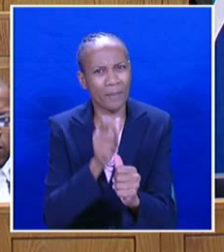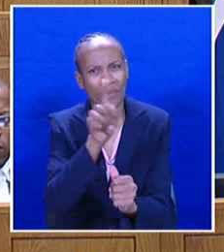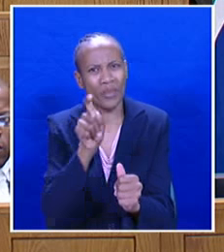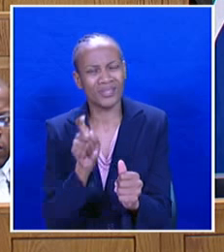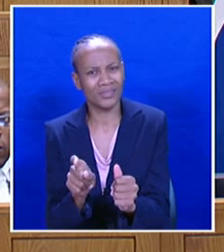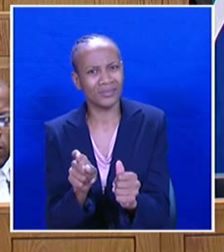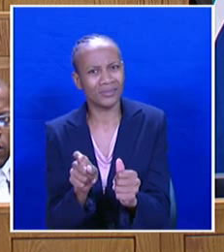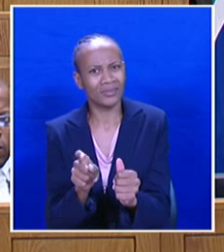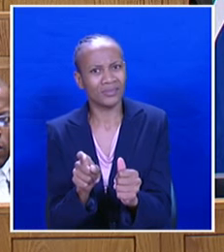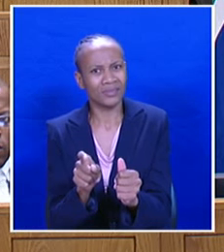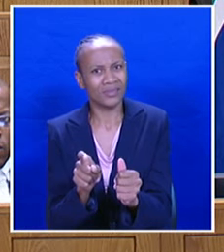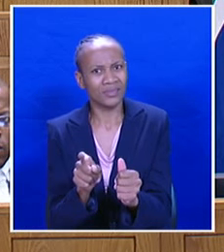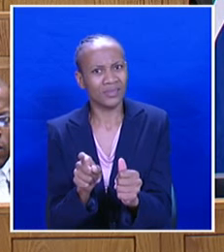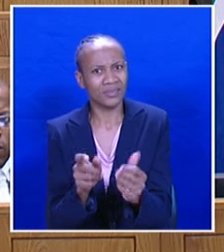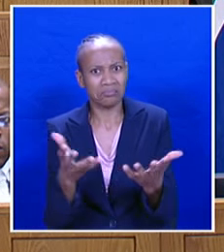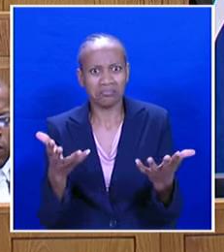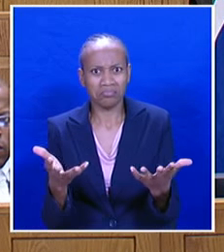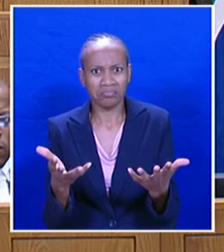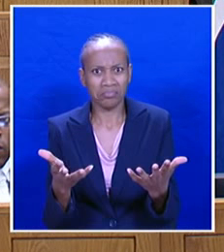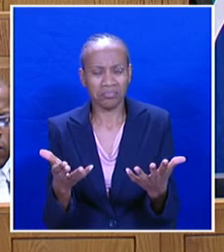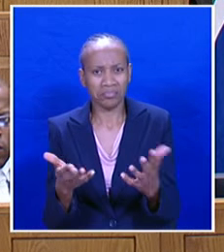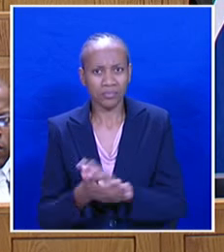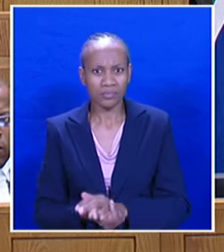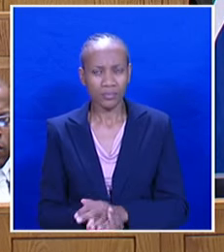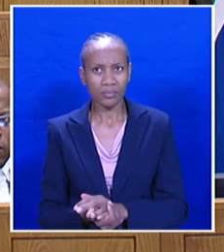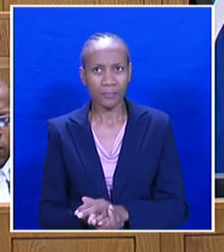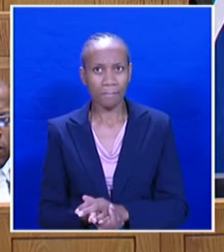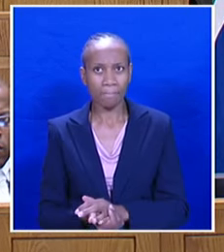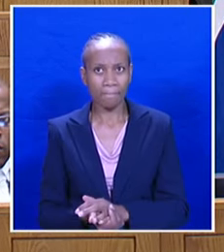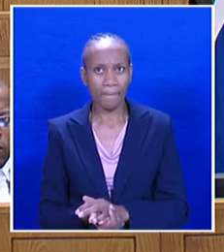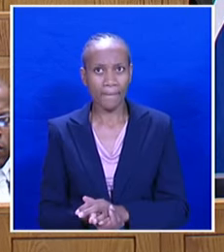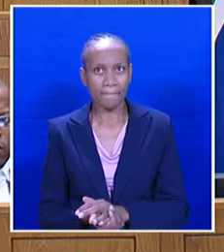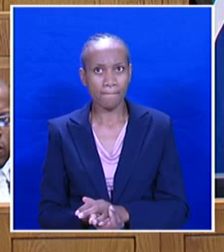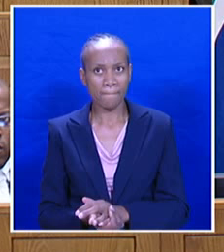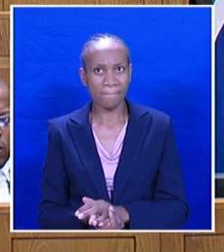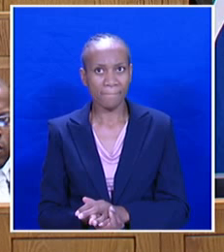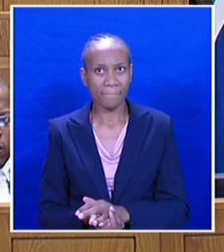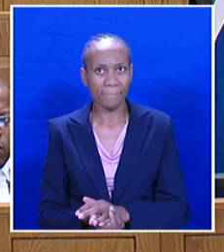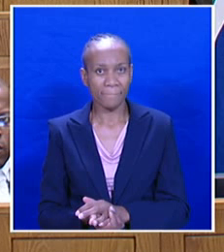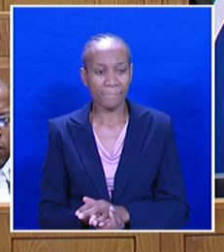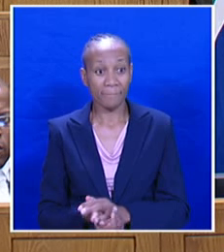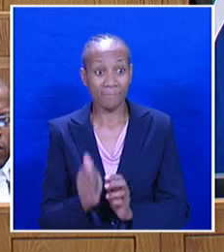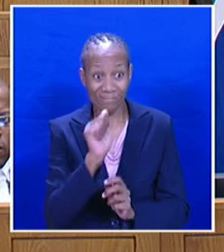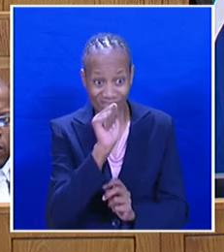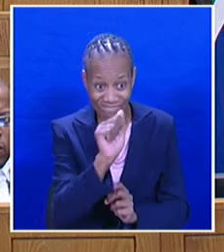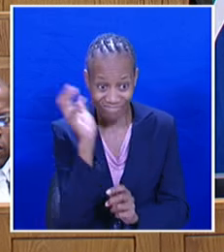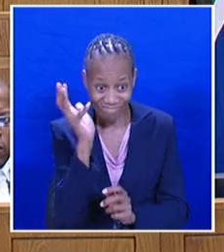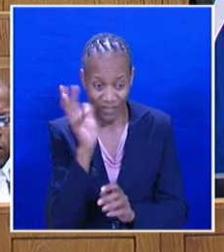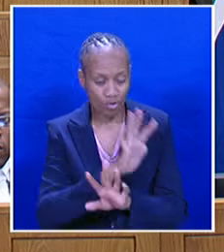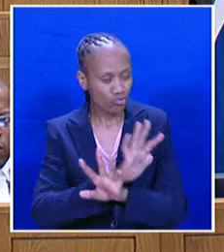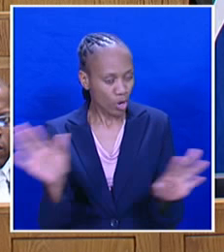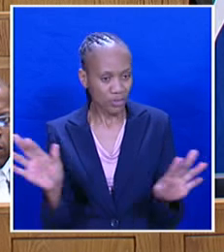was given to the principal question put. Okay. It is not a new question. So I want